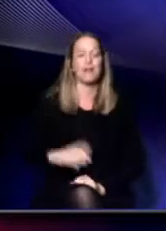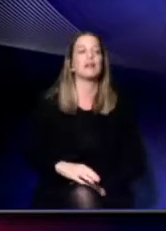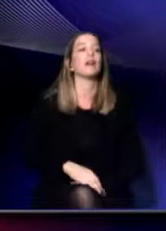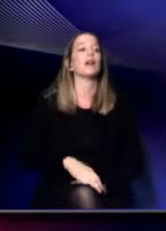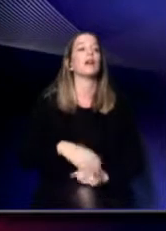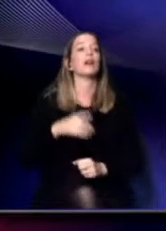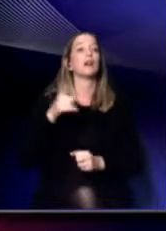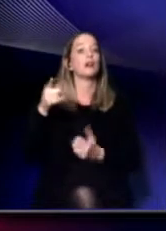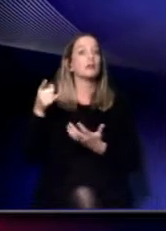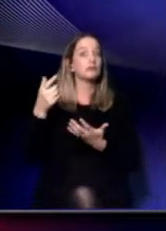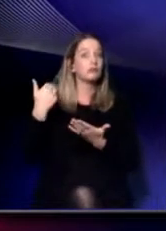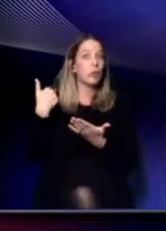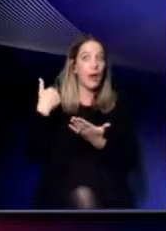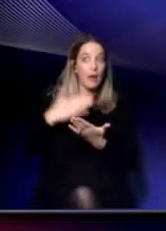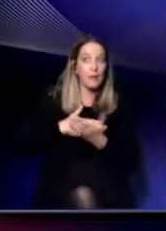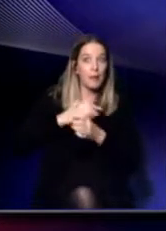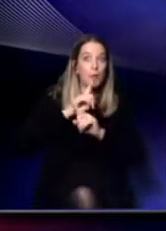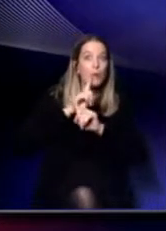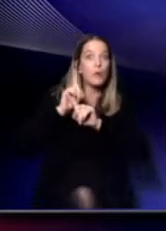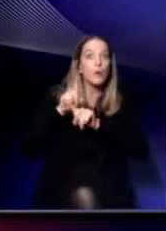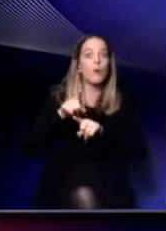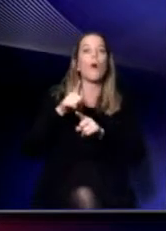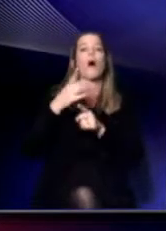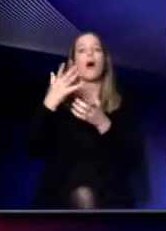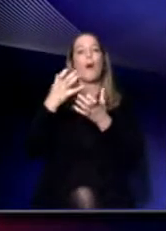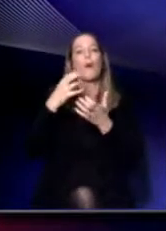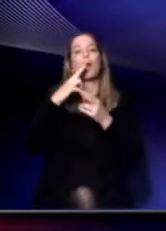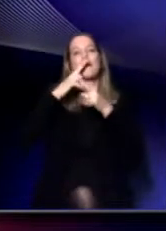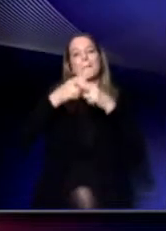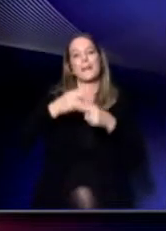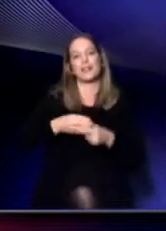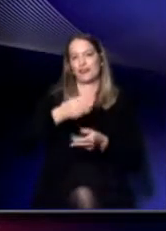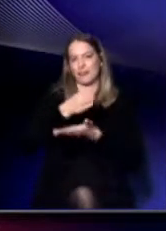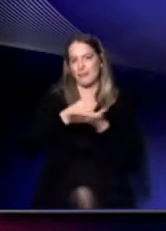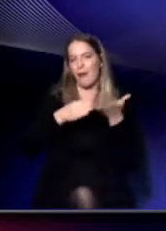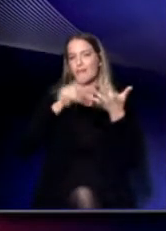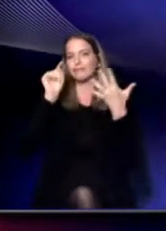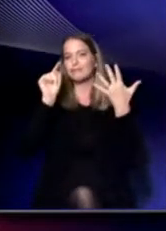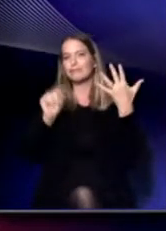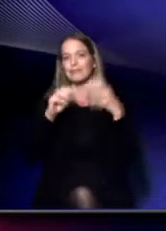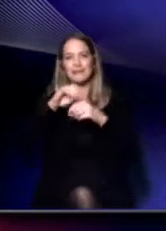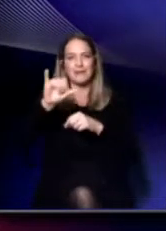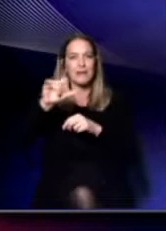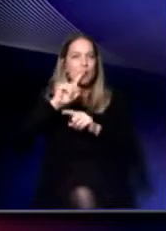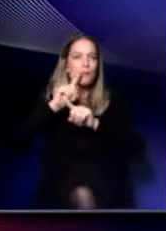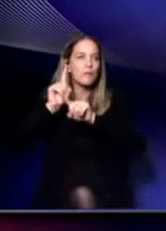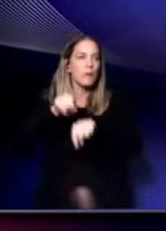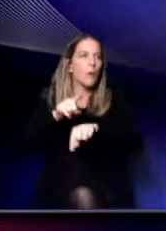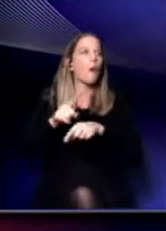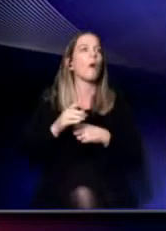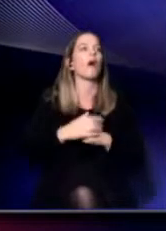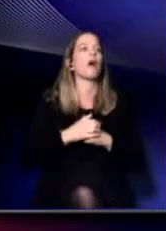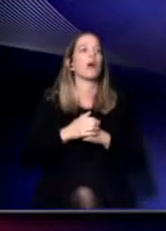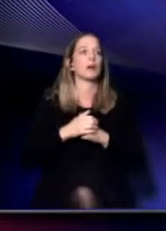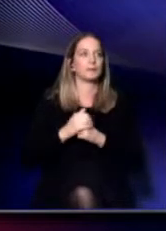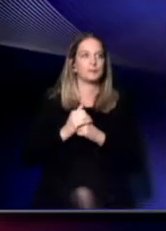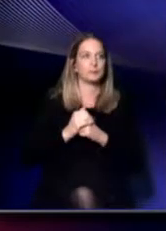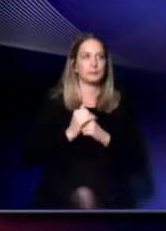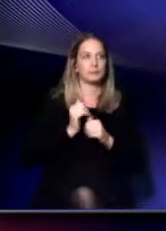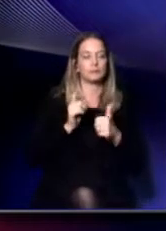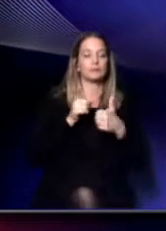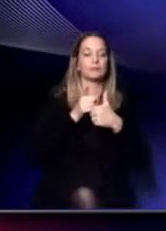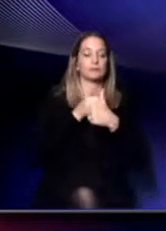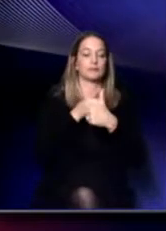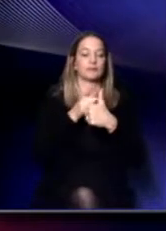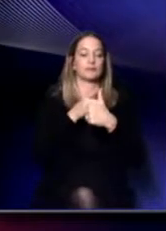have my board report. There's a couple of things I'd like to highlight first, and then I'll open it up for any questions you all may